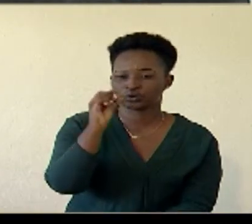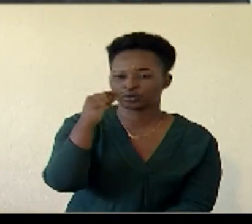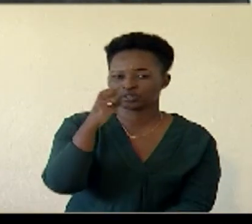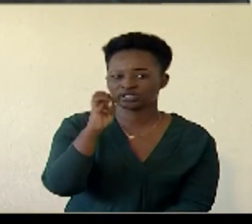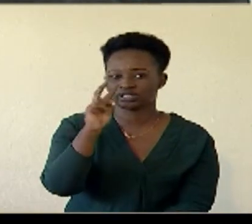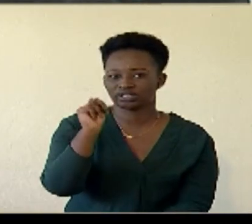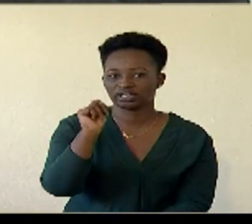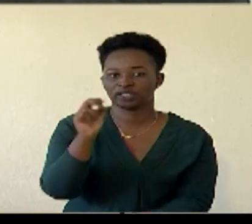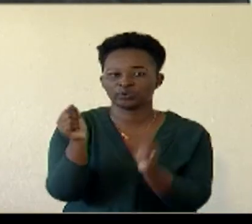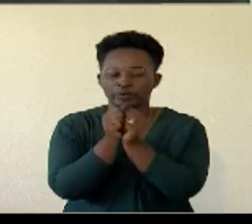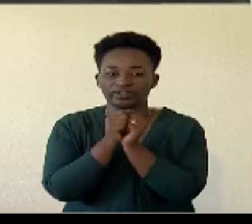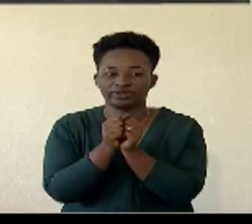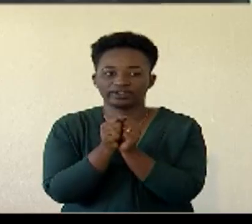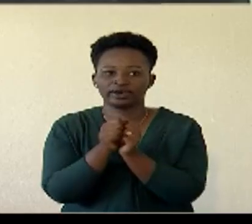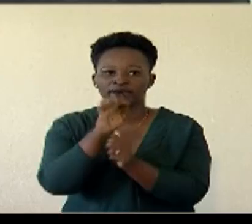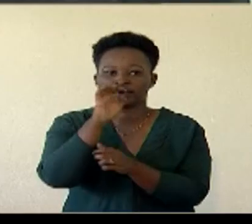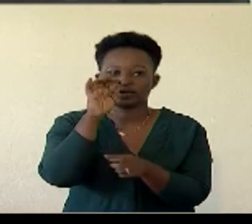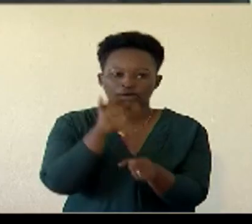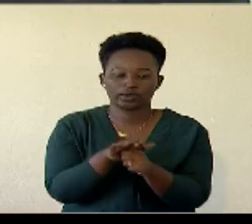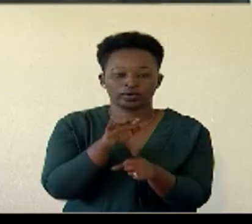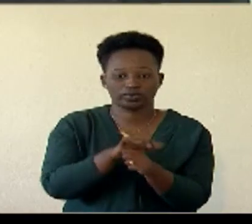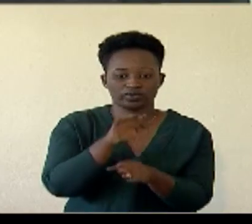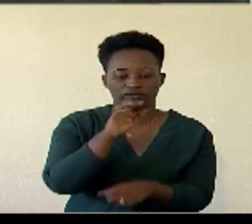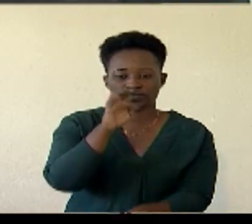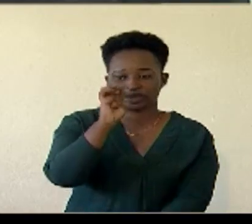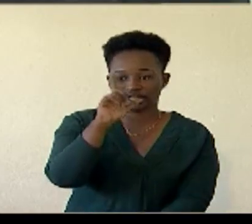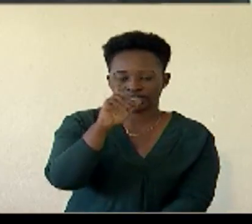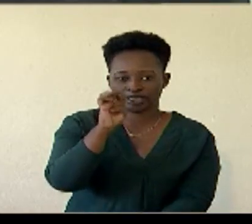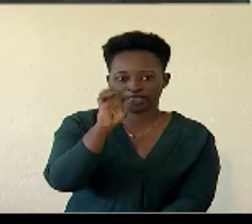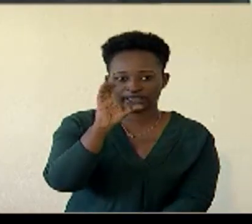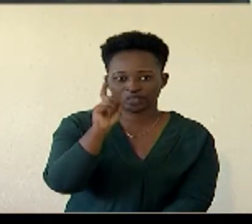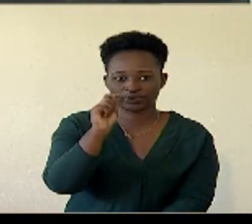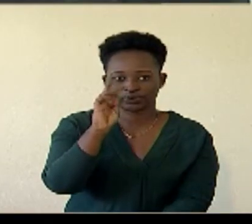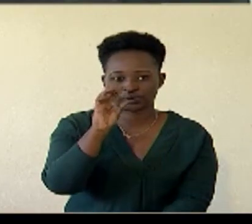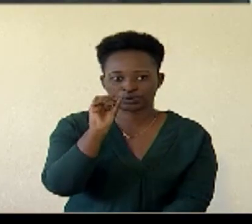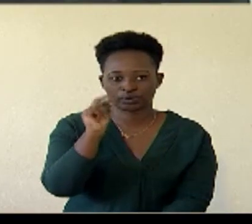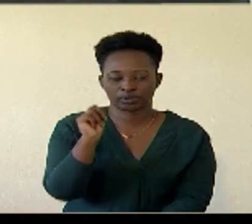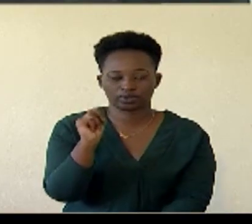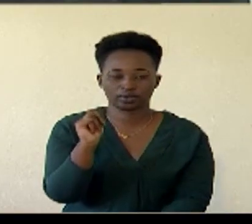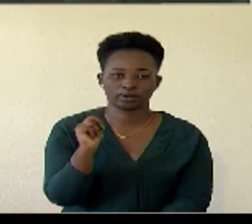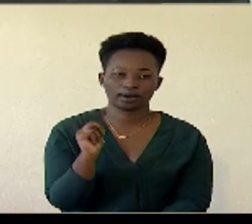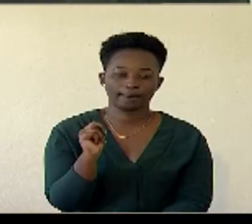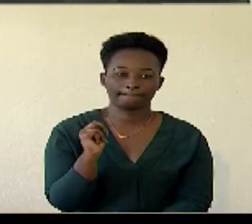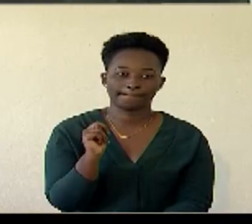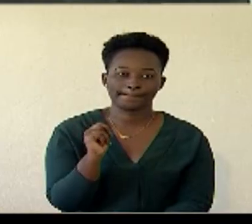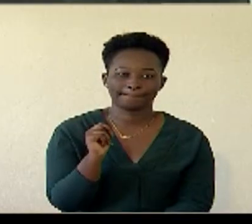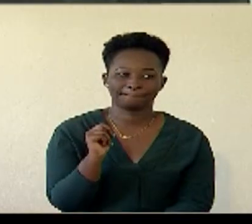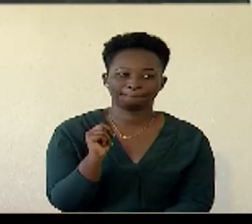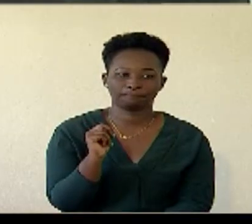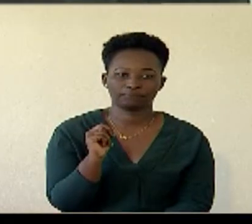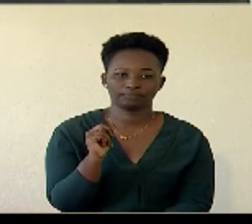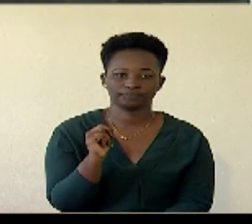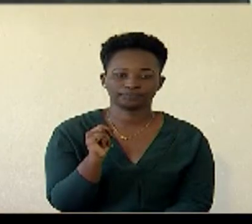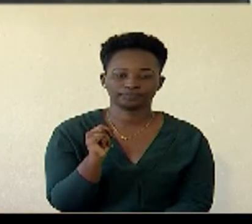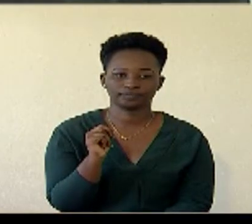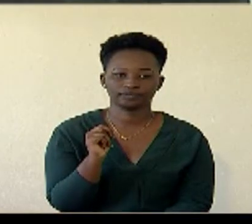electron rich, with a lot of the lone pairs, will attack the carbon containing the oxygen. So